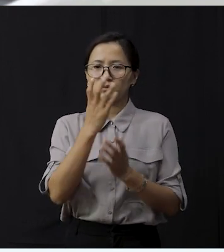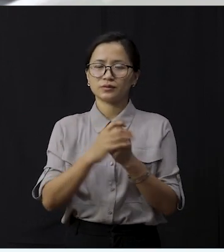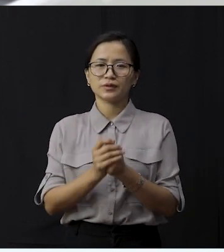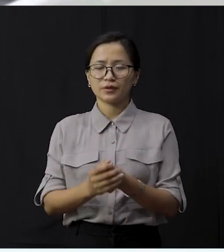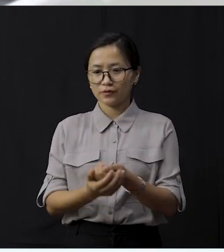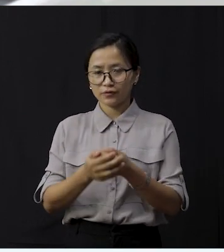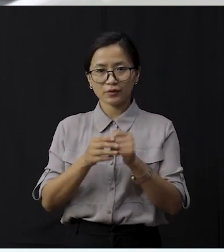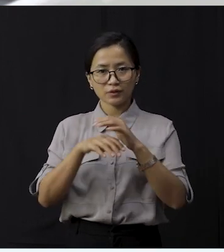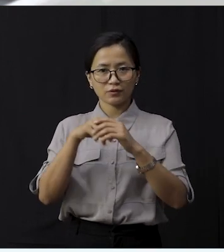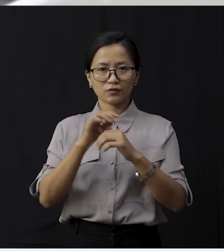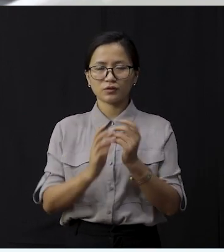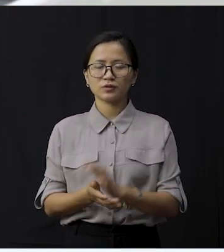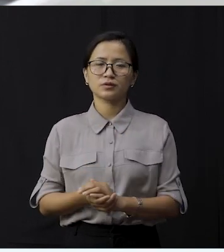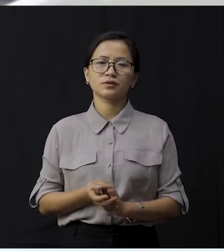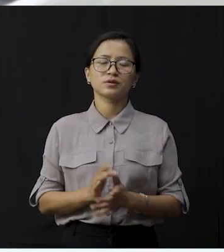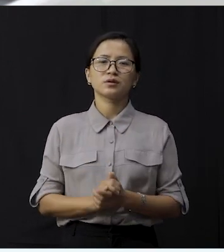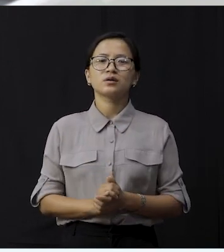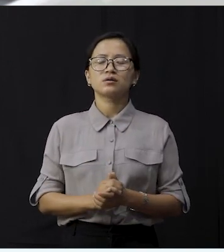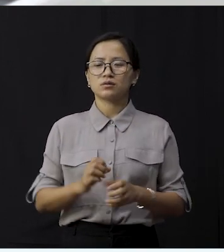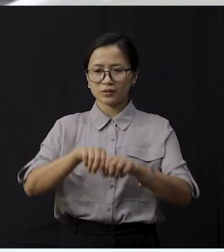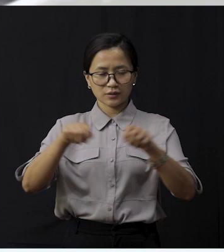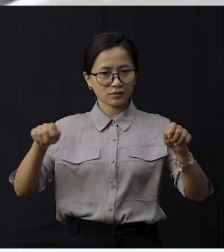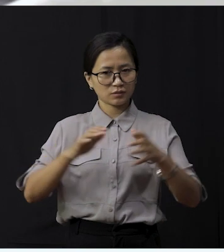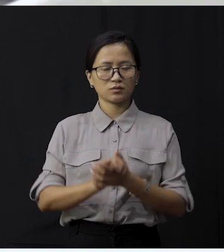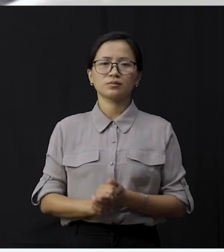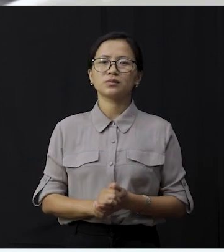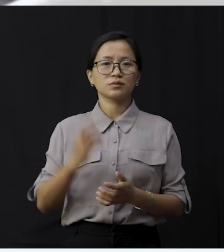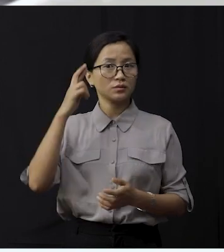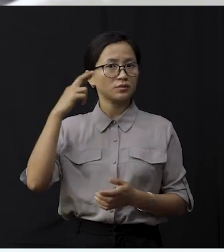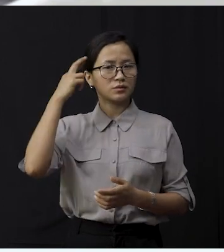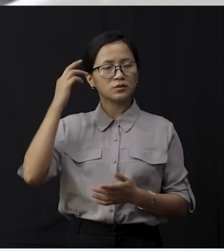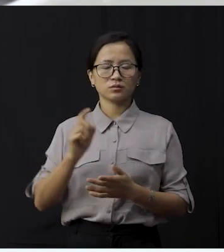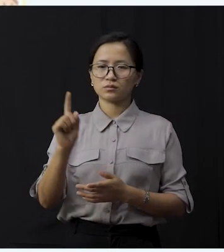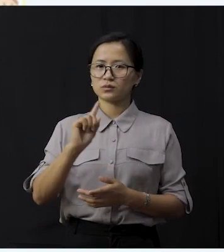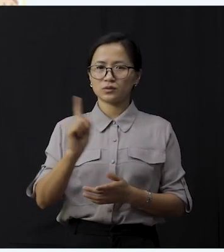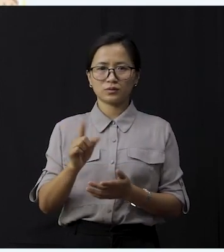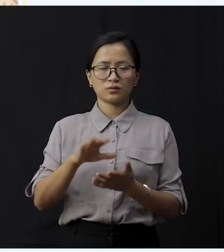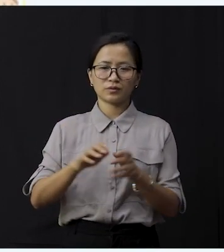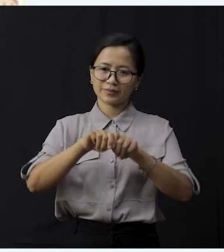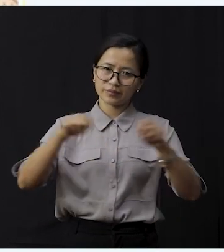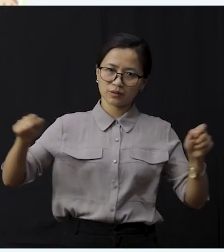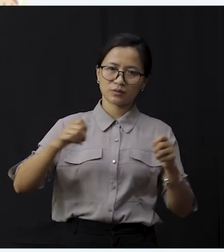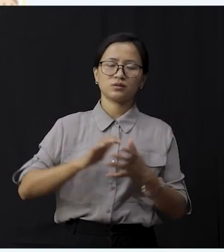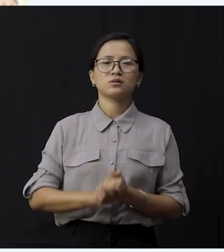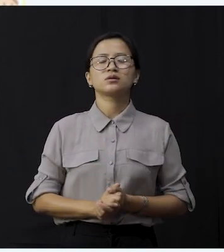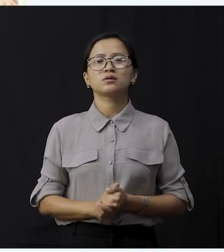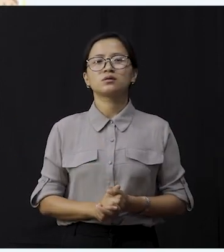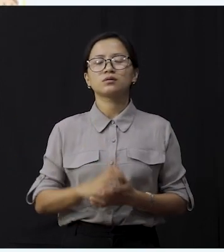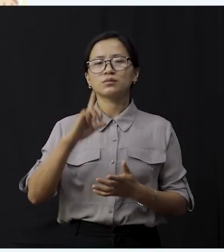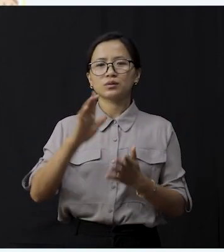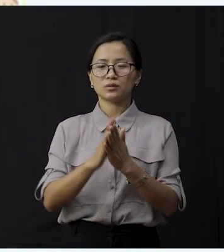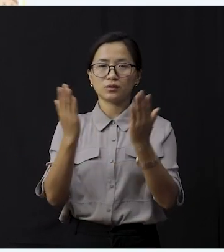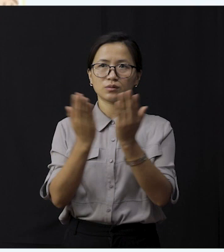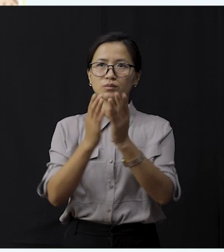scribbling or tearing at the seat covers of a bus or a train, then you should have to remind them not to do that. Next, public library is